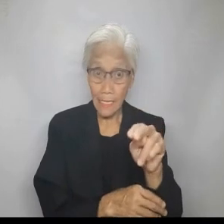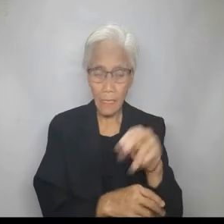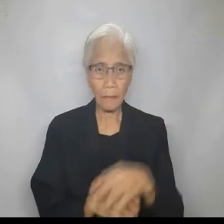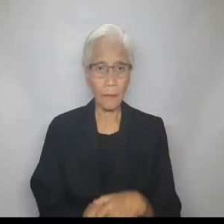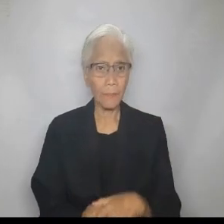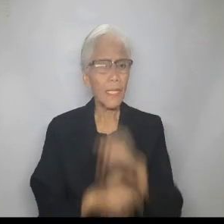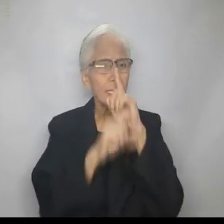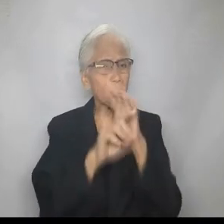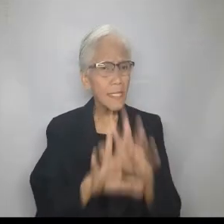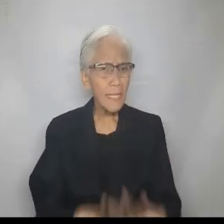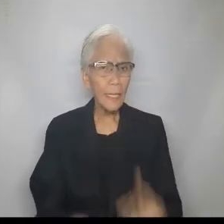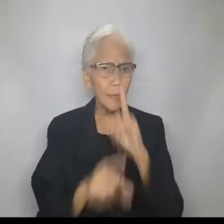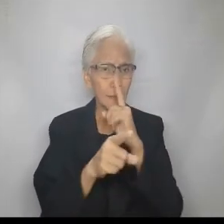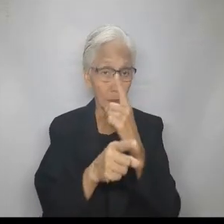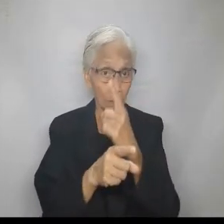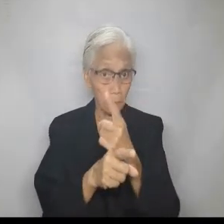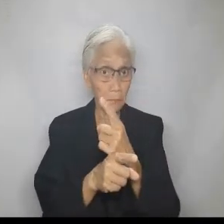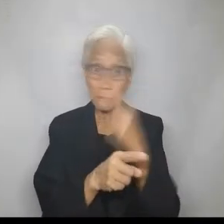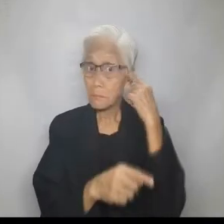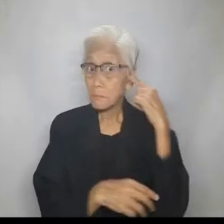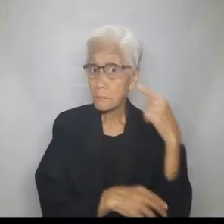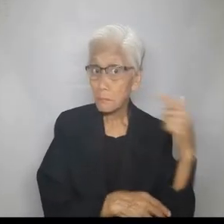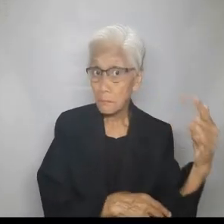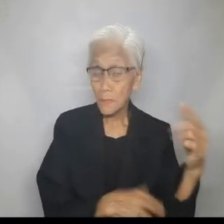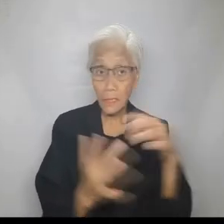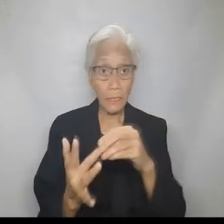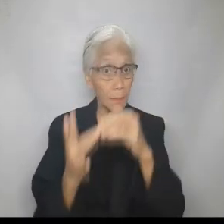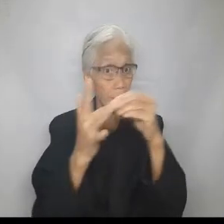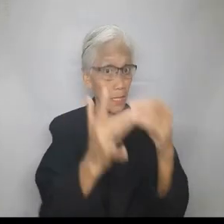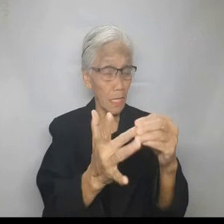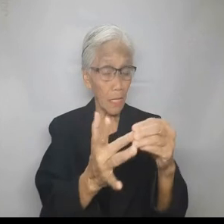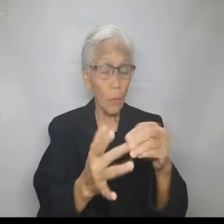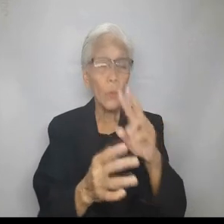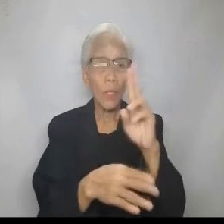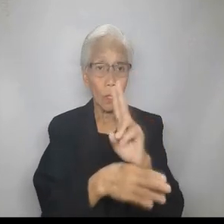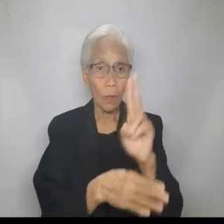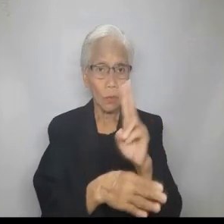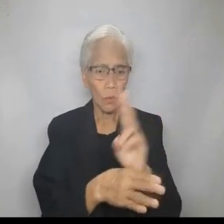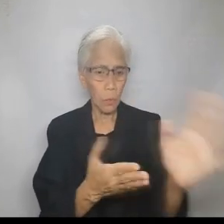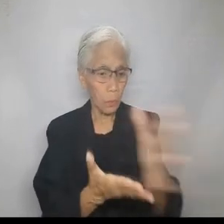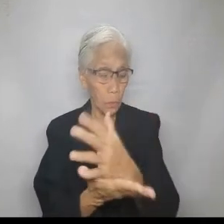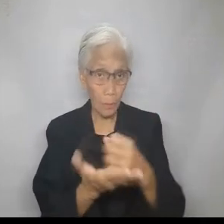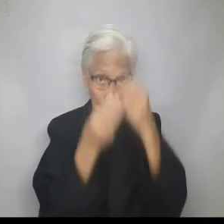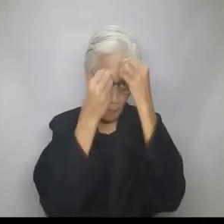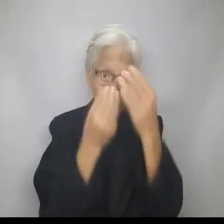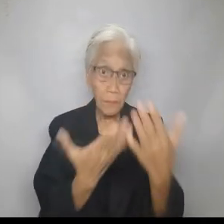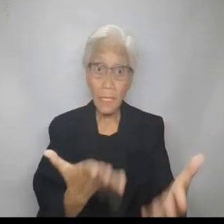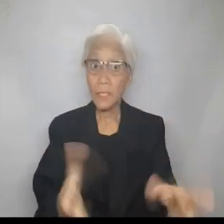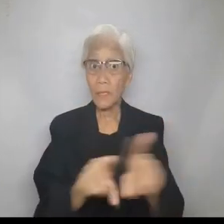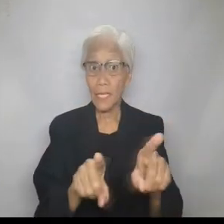absolutely necessary. Silence is indeed golden, especially when used to